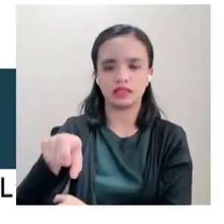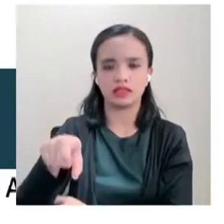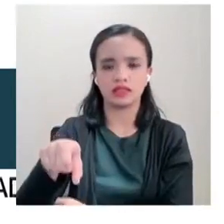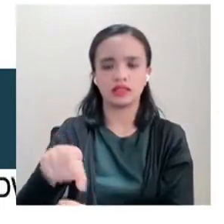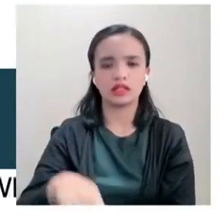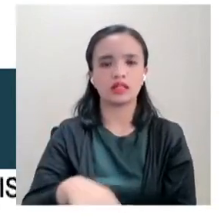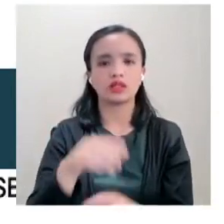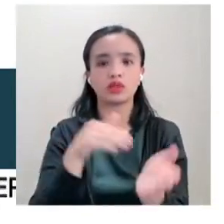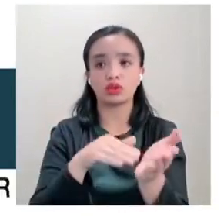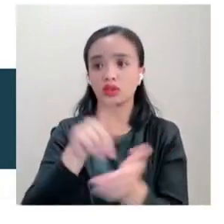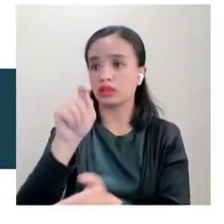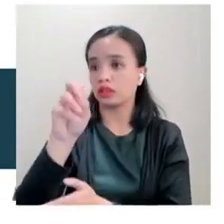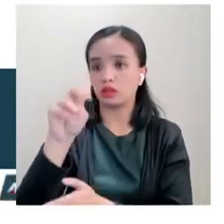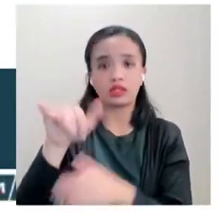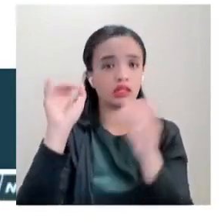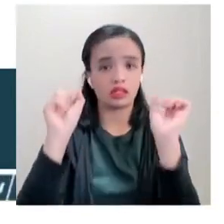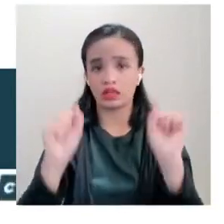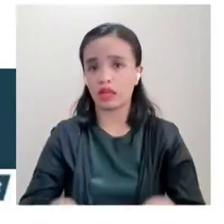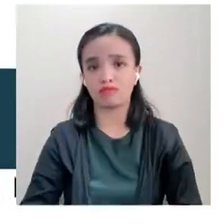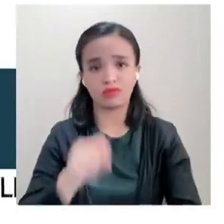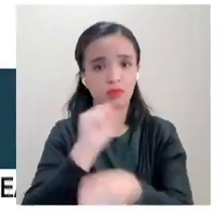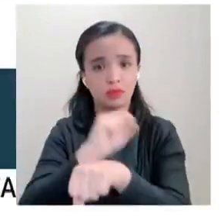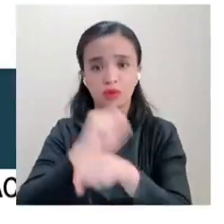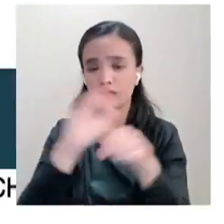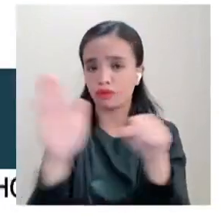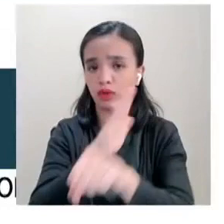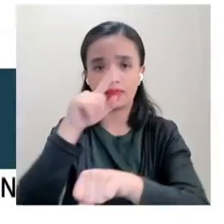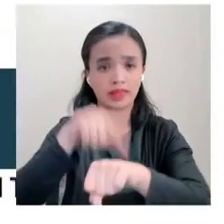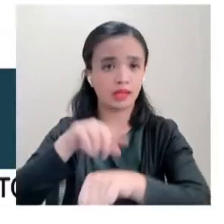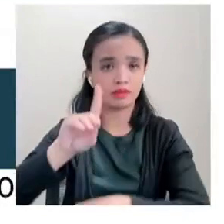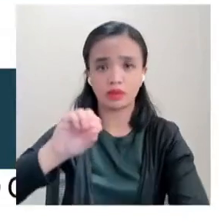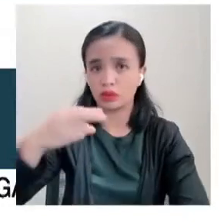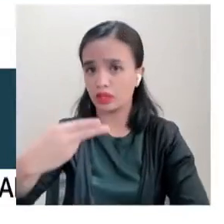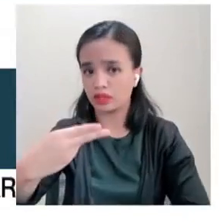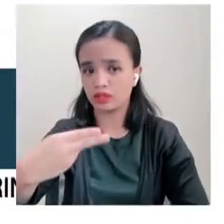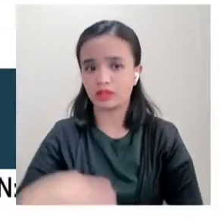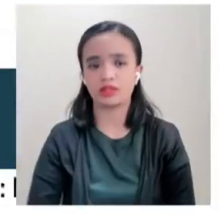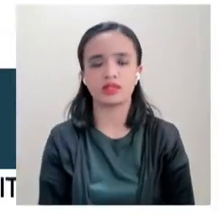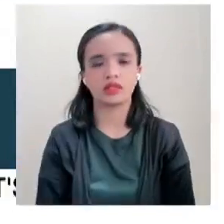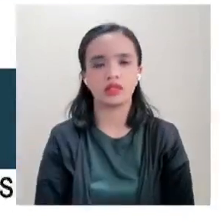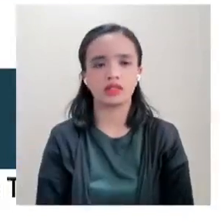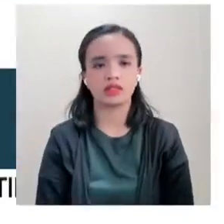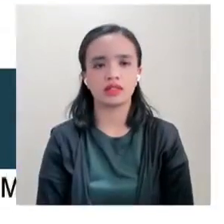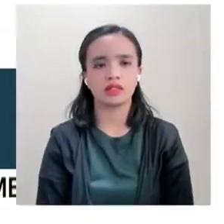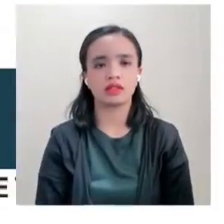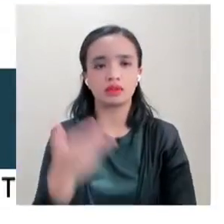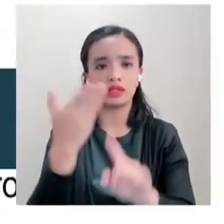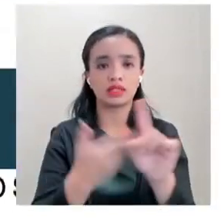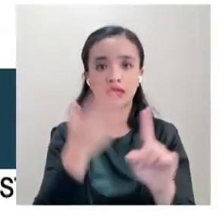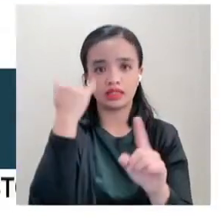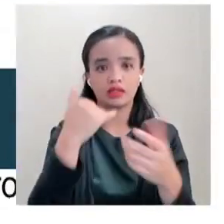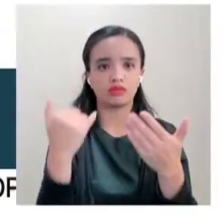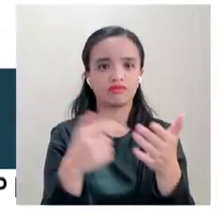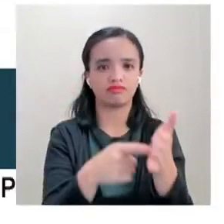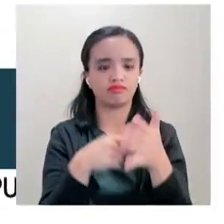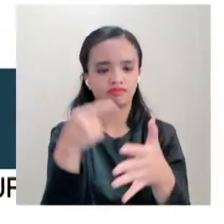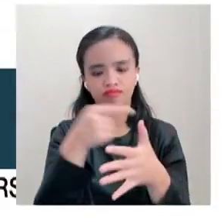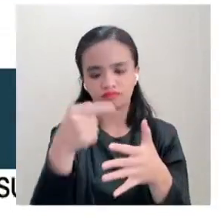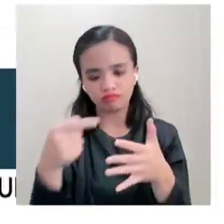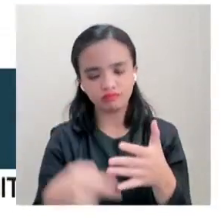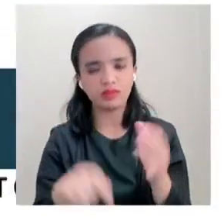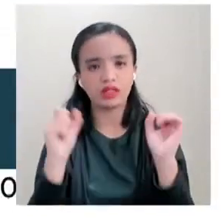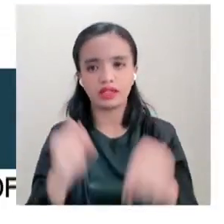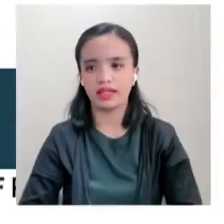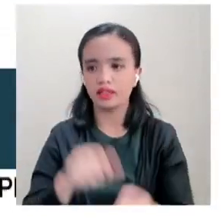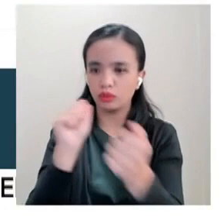Tony Lechon can actually work full-time in the department commensurate to his qualifications. Well, he can be with the